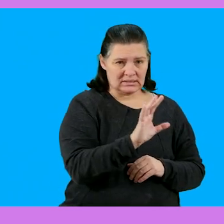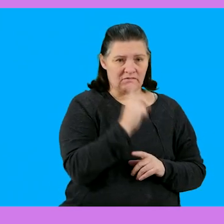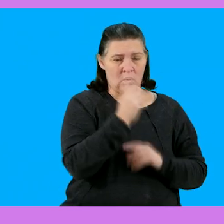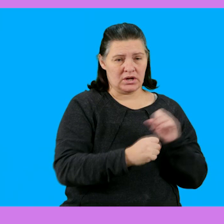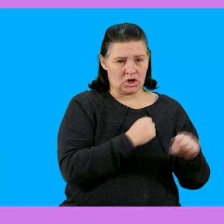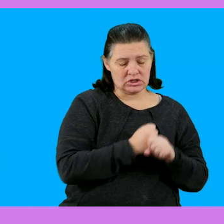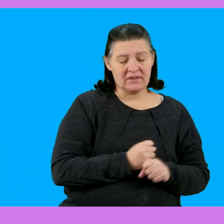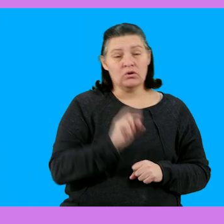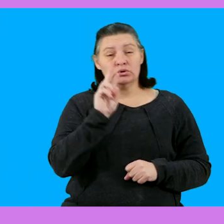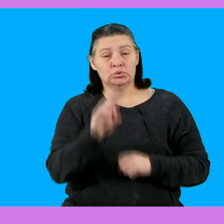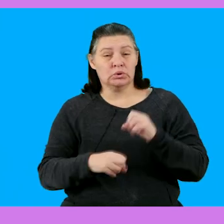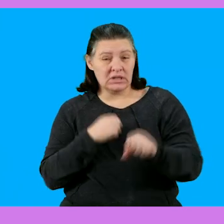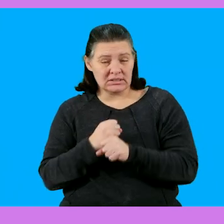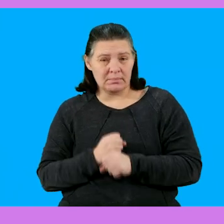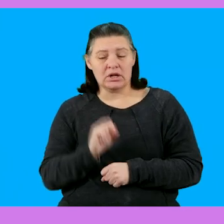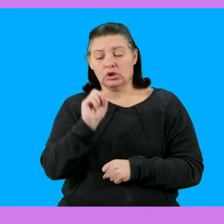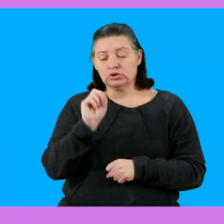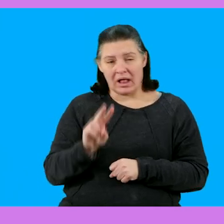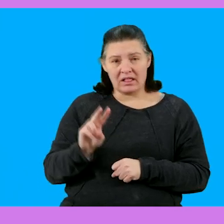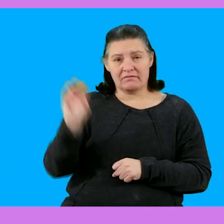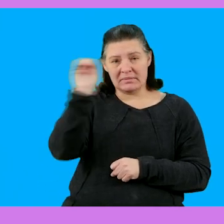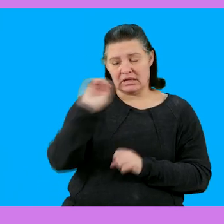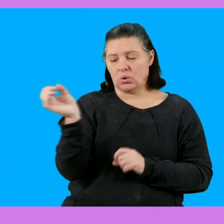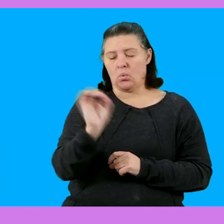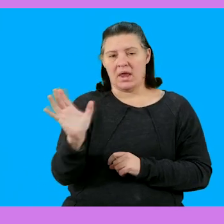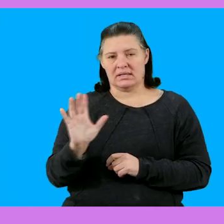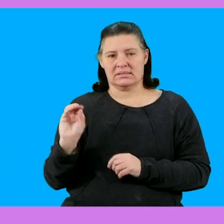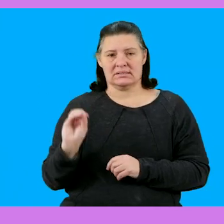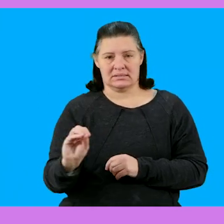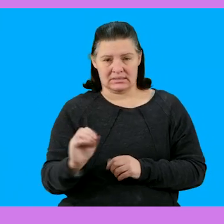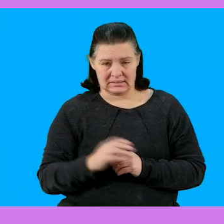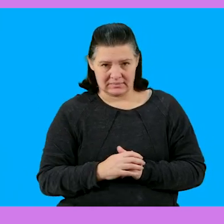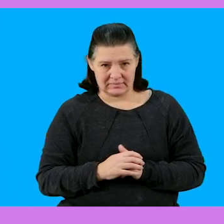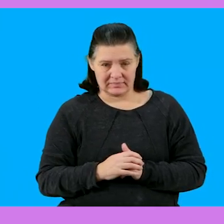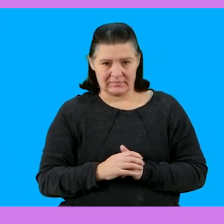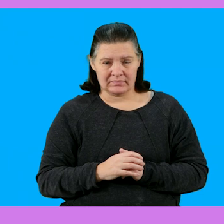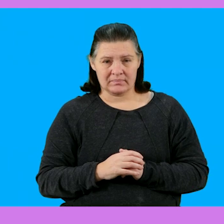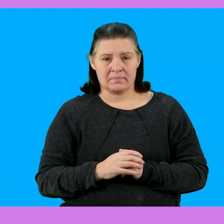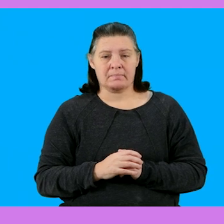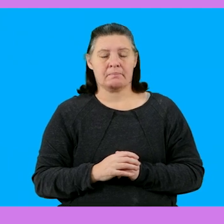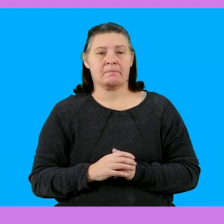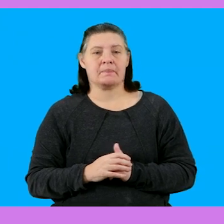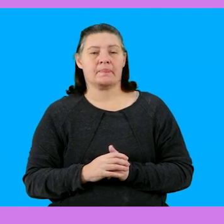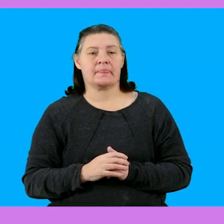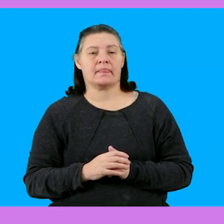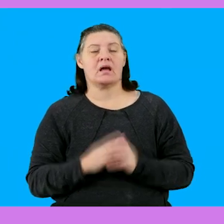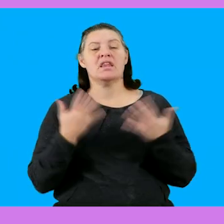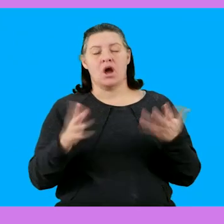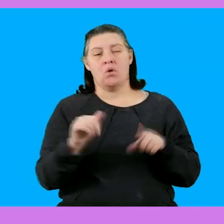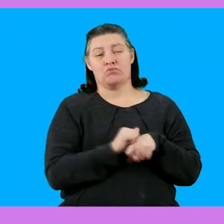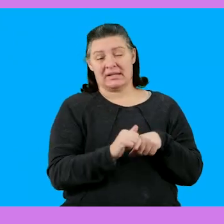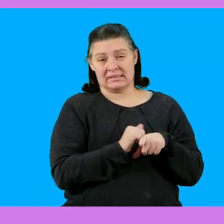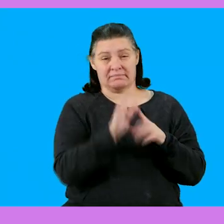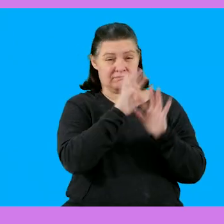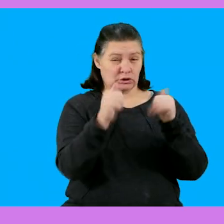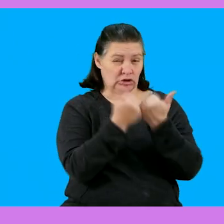year. And if it's for 2 years, it will be 12% once. Okay, let's put this into practice. Here's